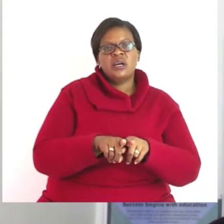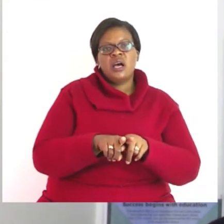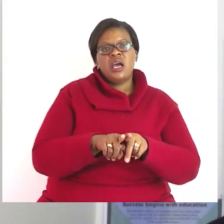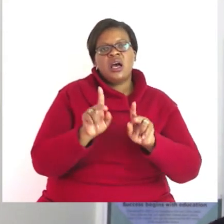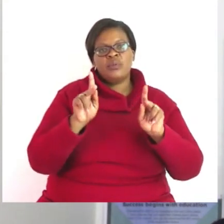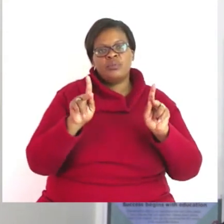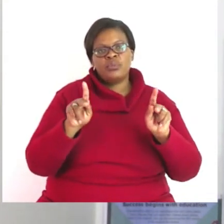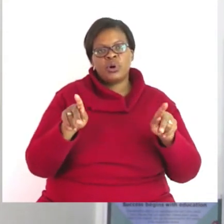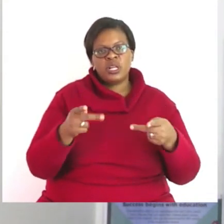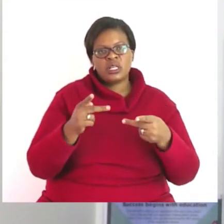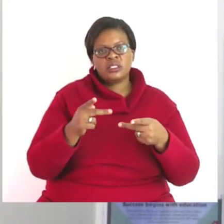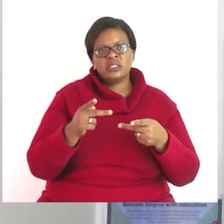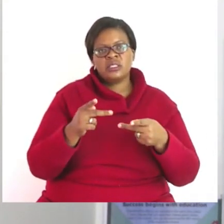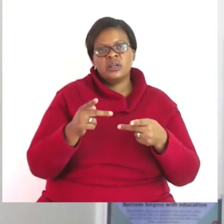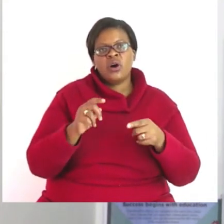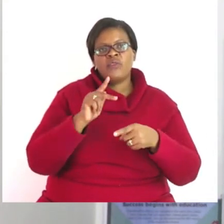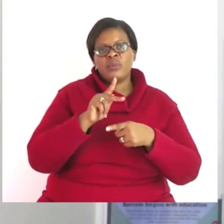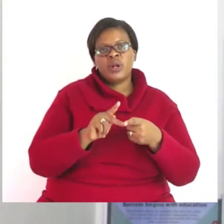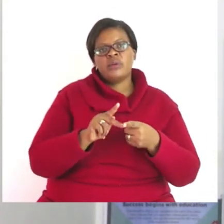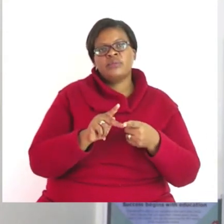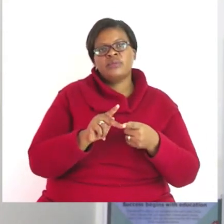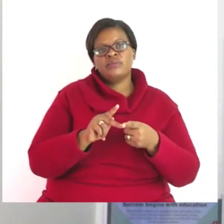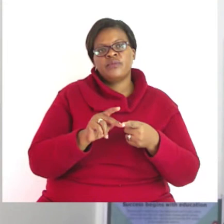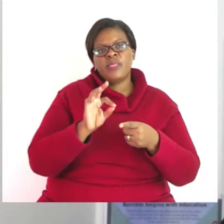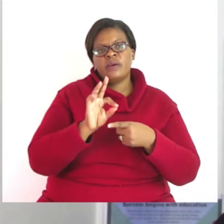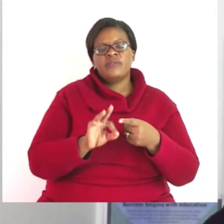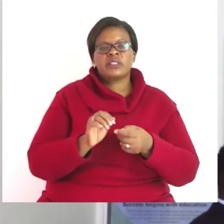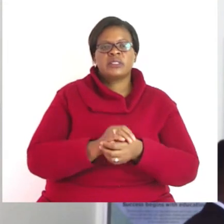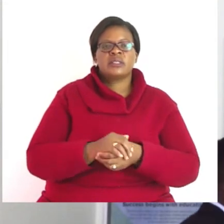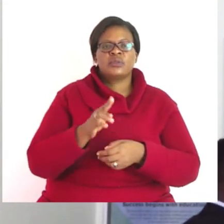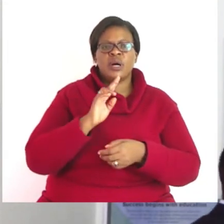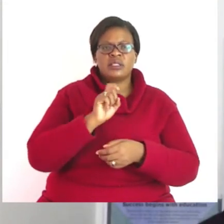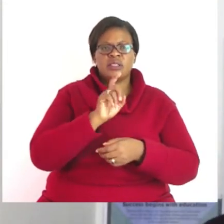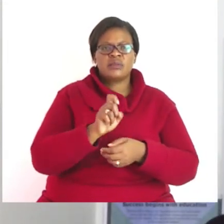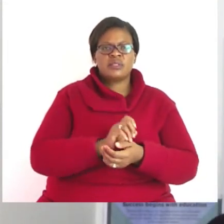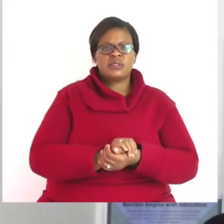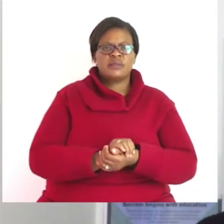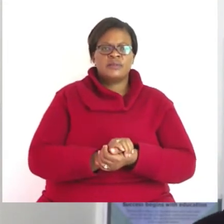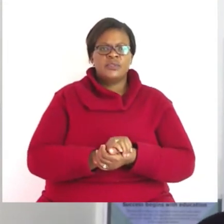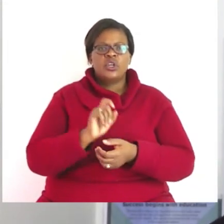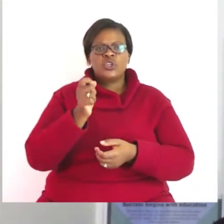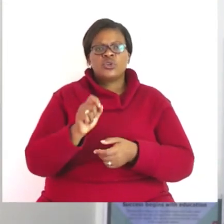factor. To answer this question, you must write it this way.